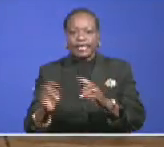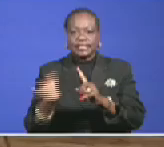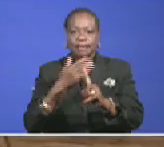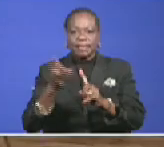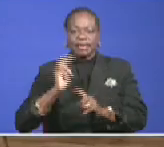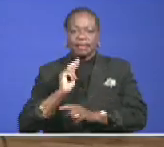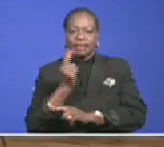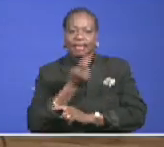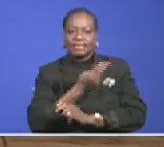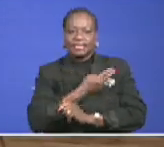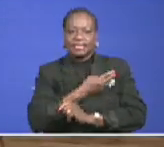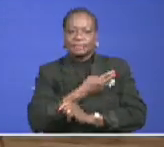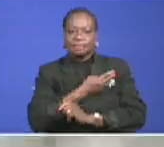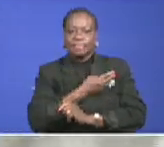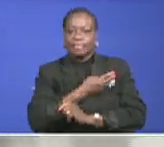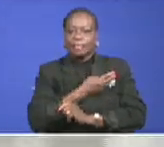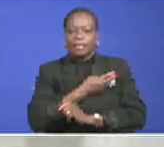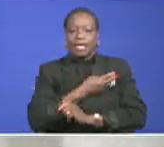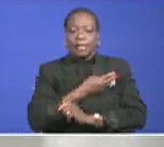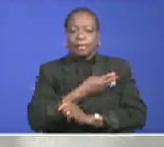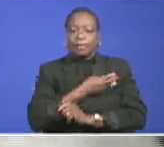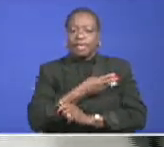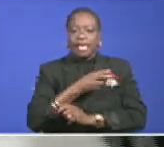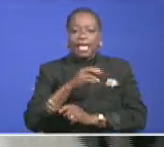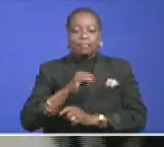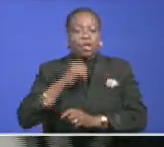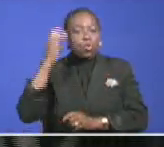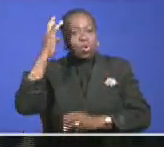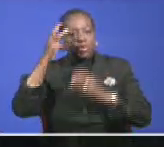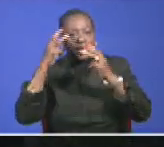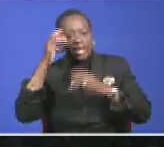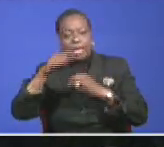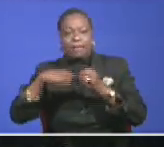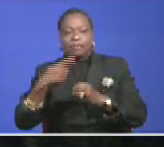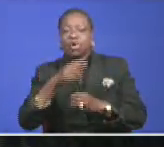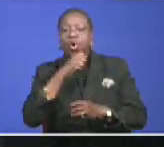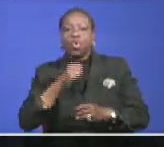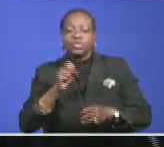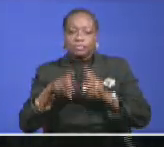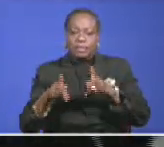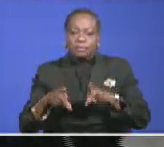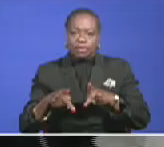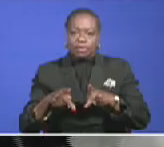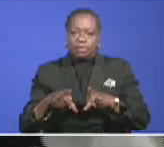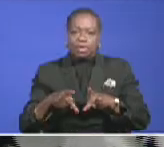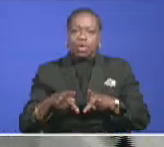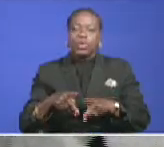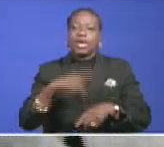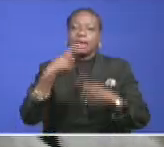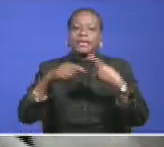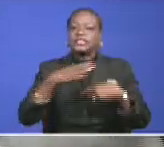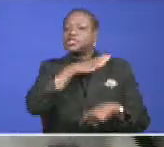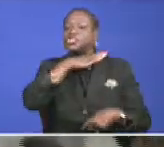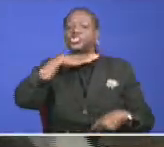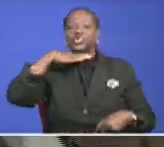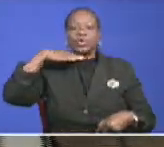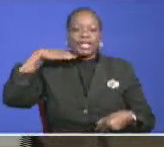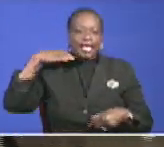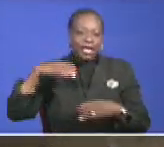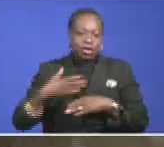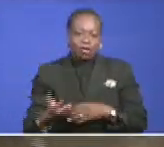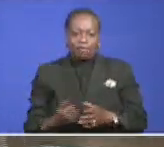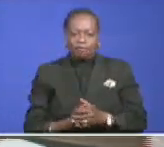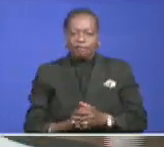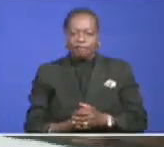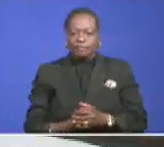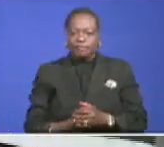about the older fellas who been in this 20, 30 years. We coming to saw the head off. That's the talk. Designers Johnny Lee